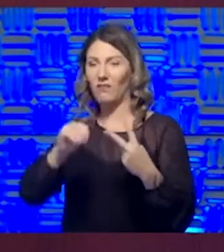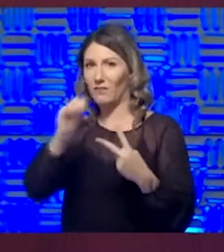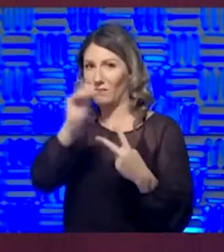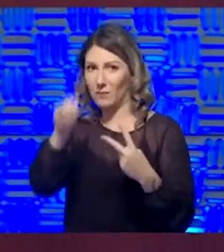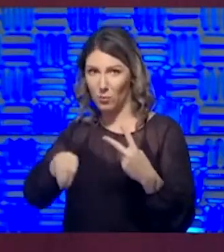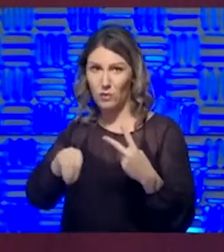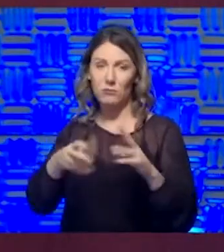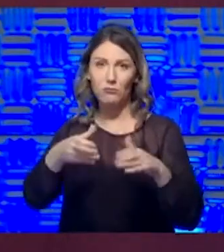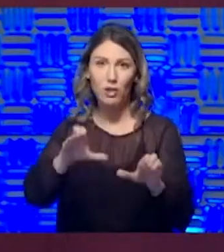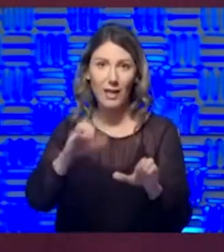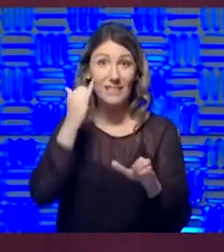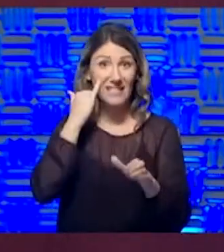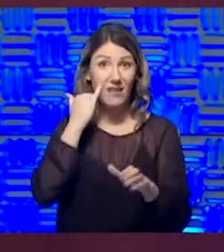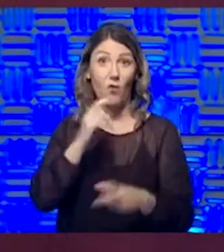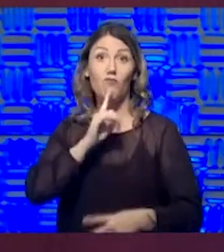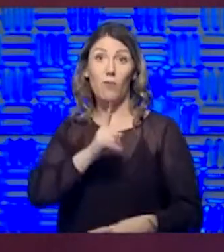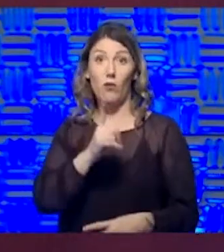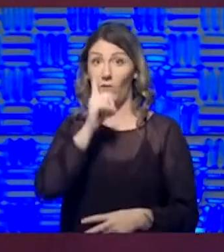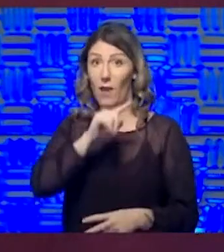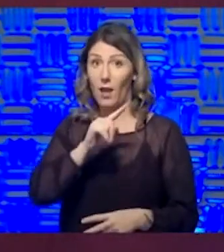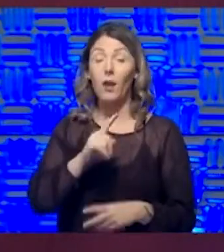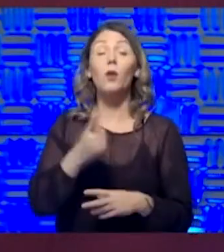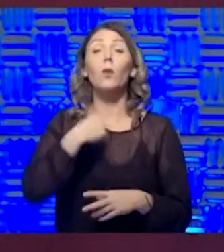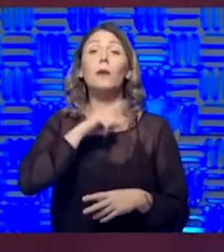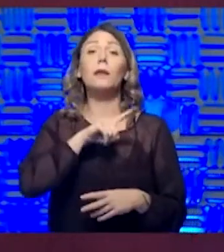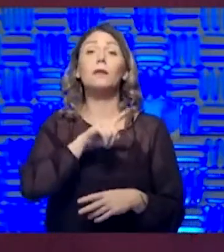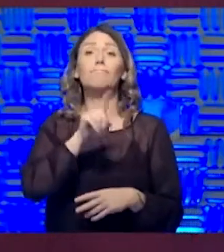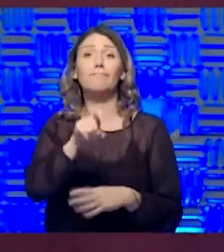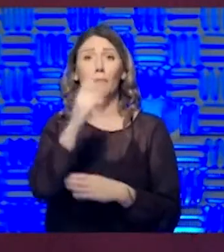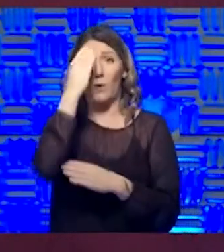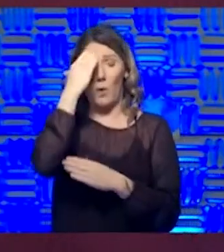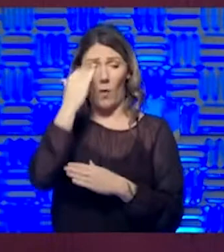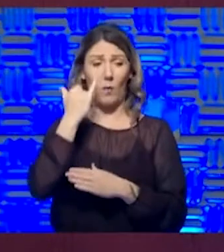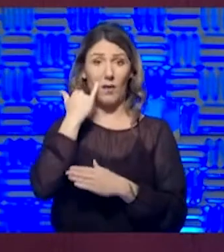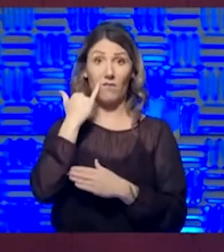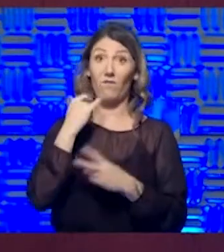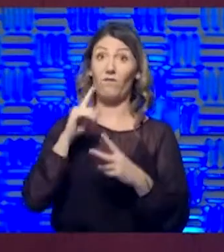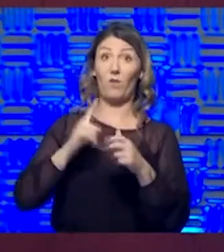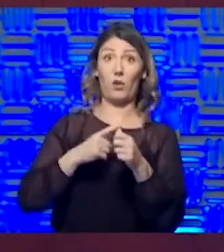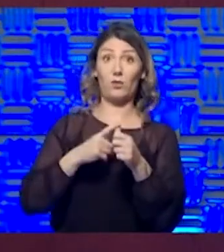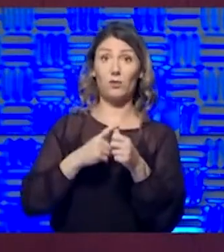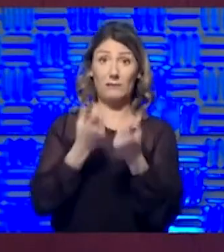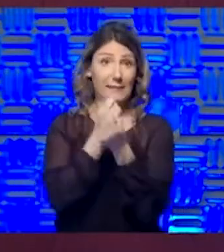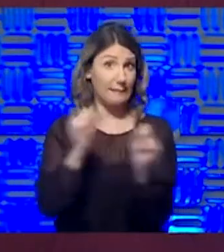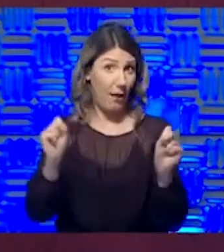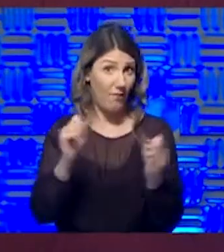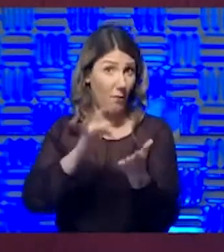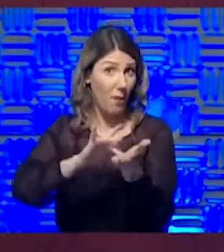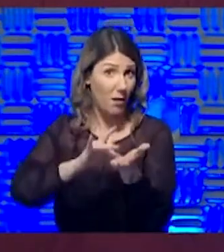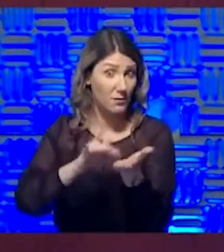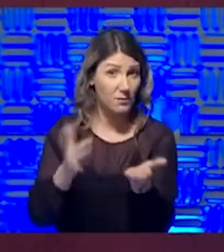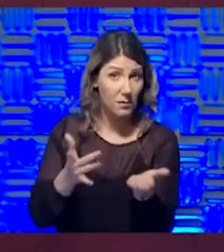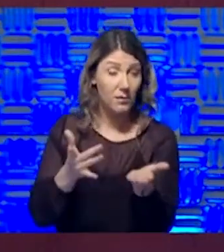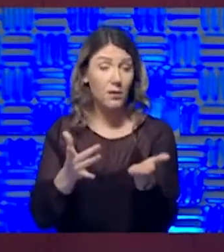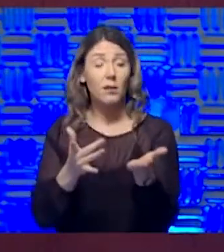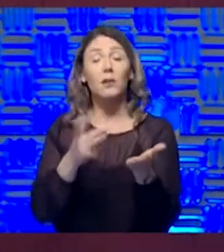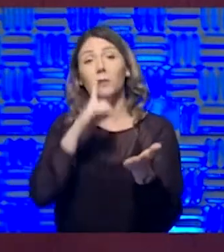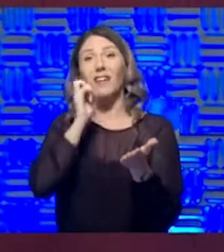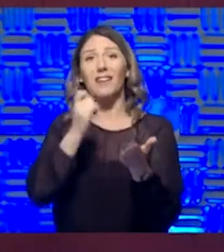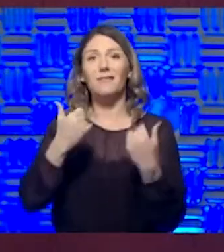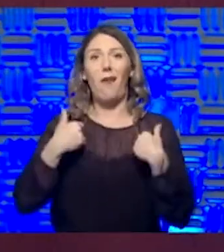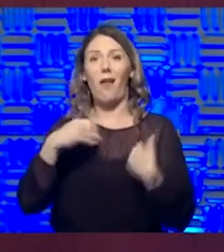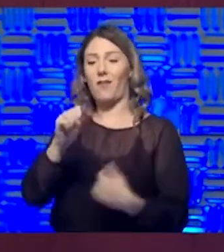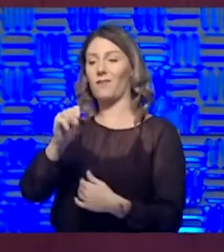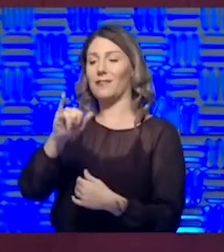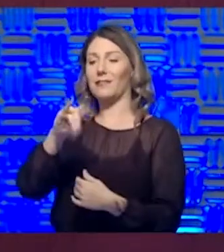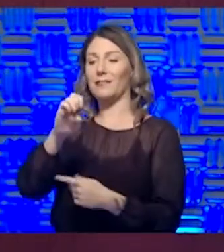thing. But we need to know, is this medication safe first for healthcare workers? Because there are side effects with